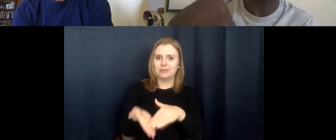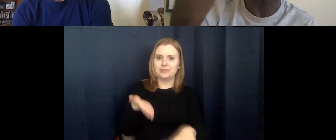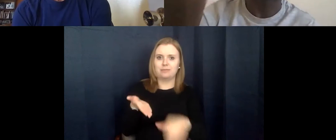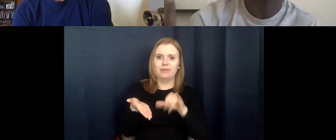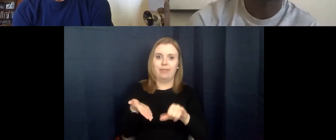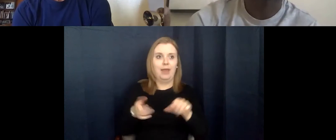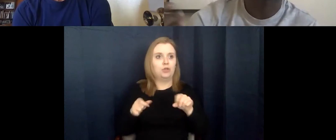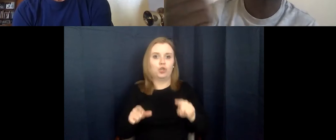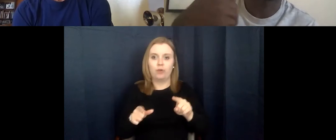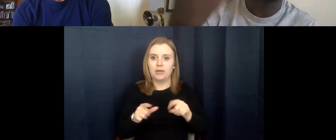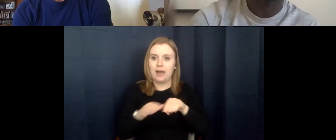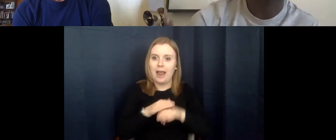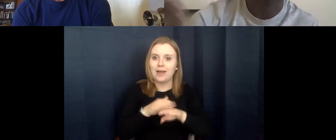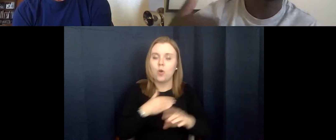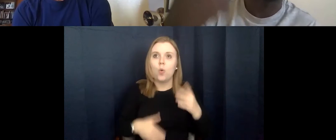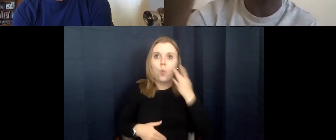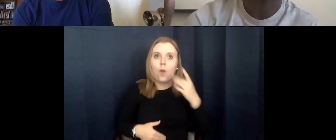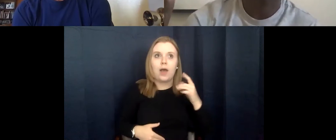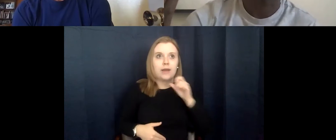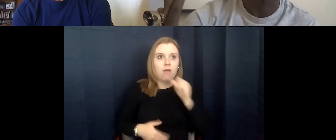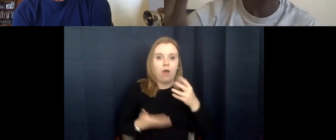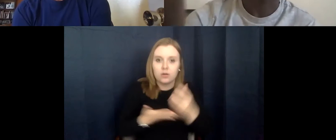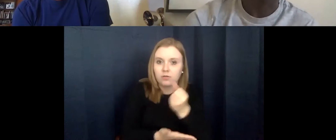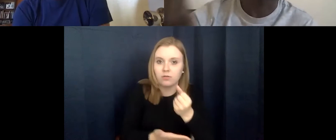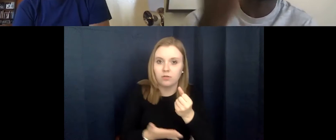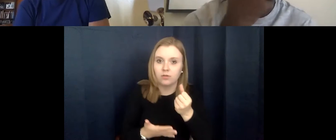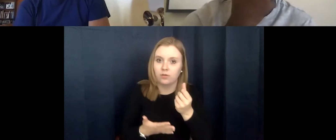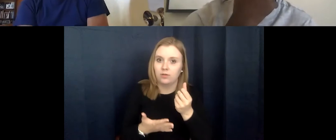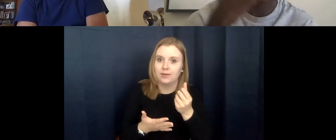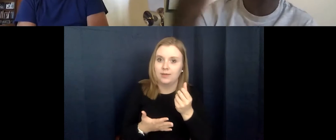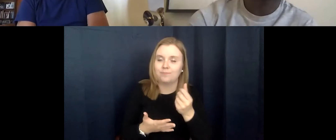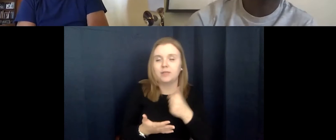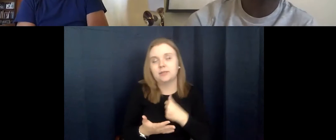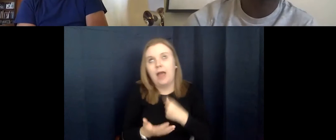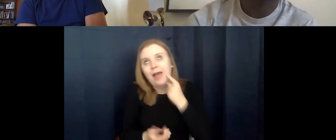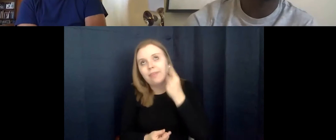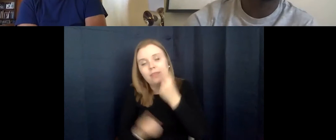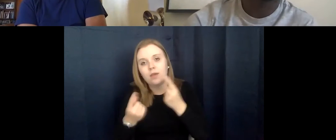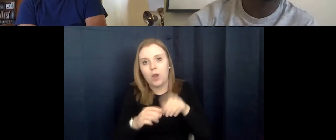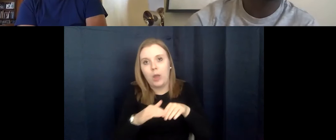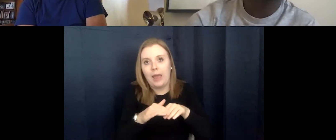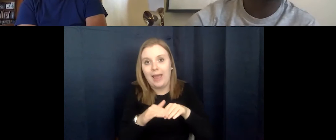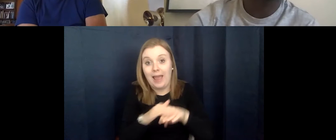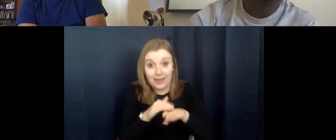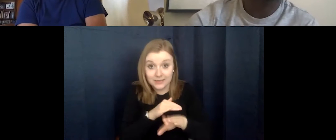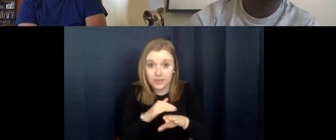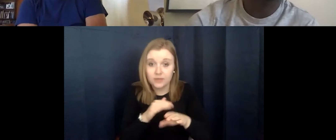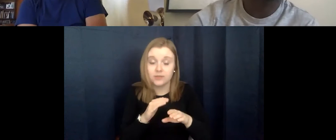wouldn't we curate or make like, I think about access as giving someone